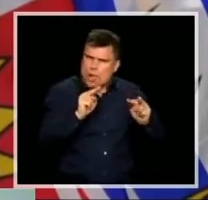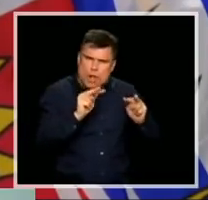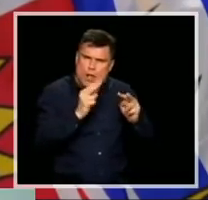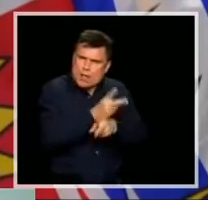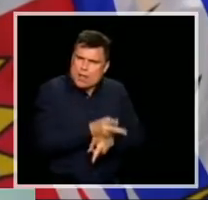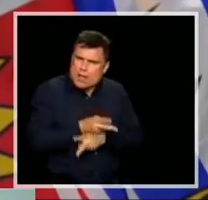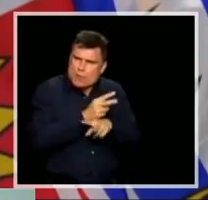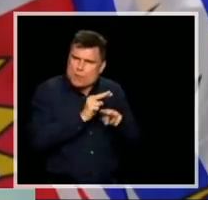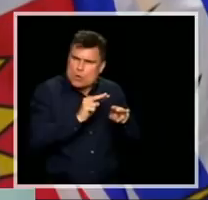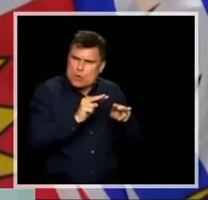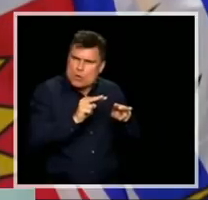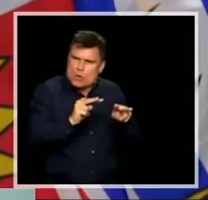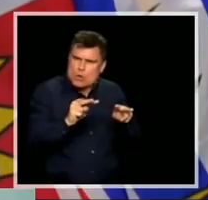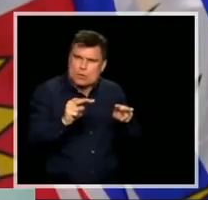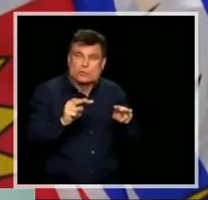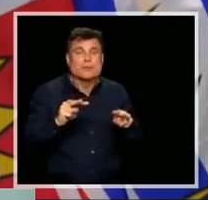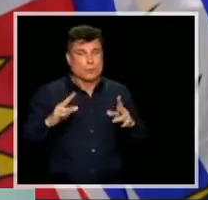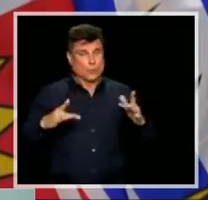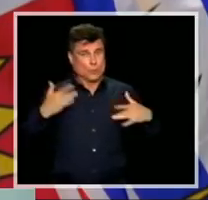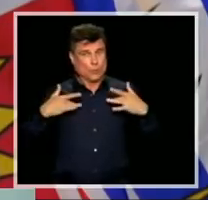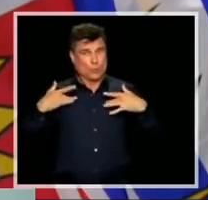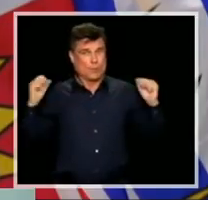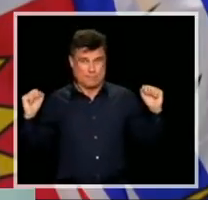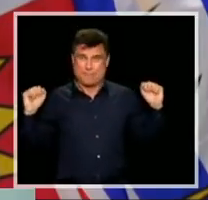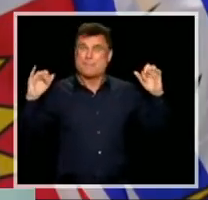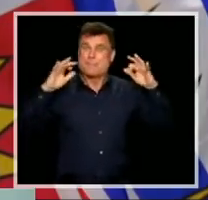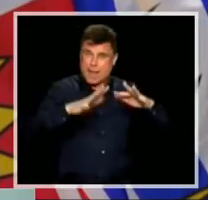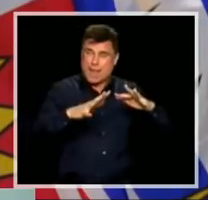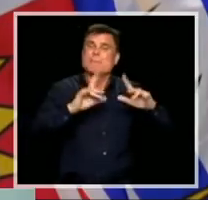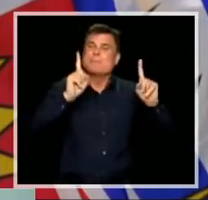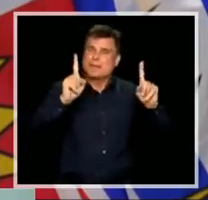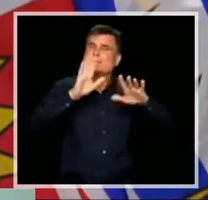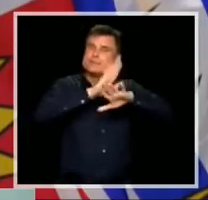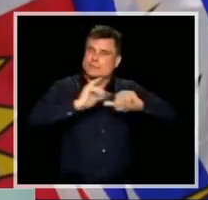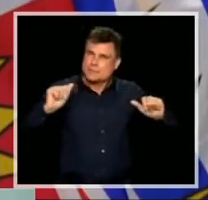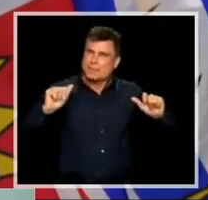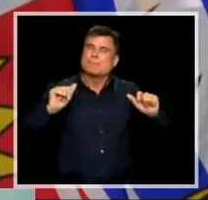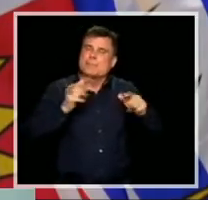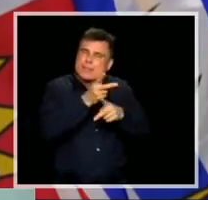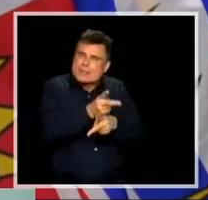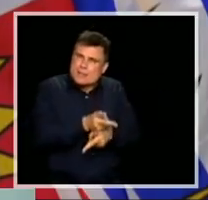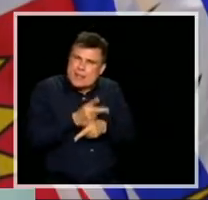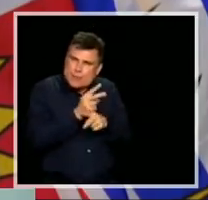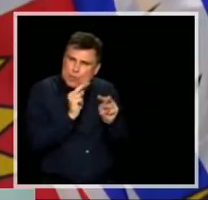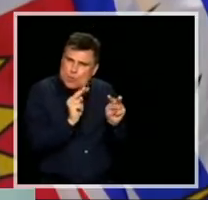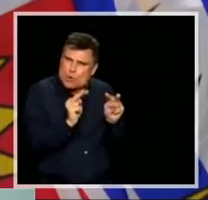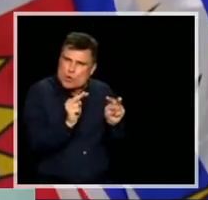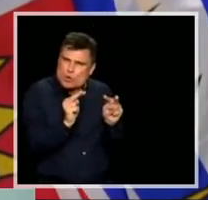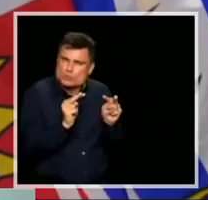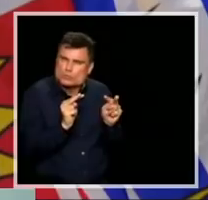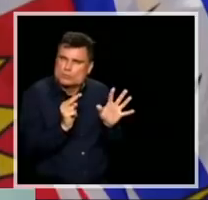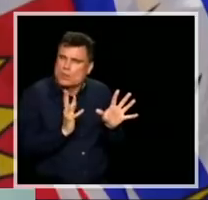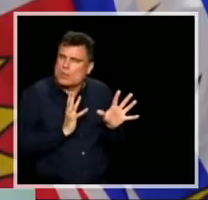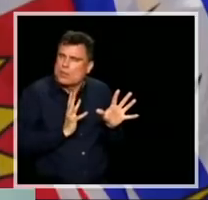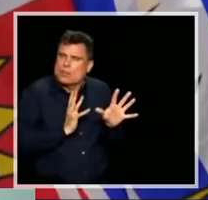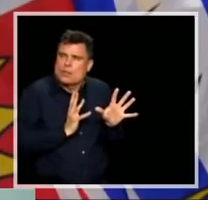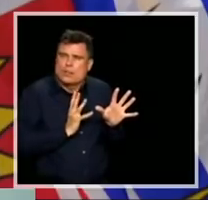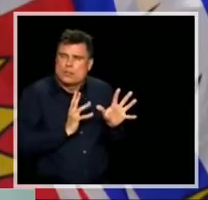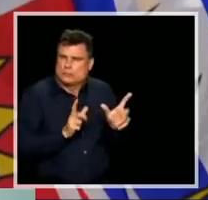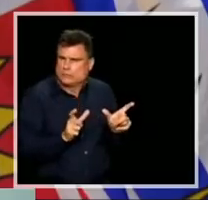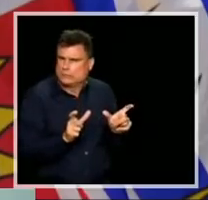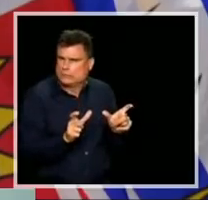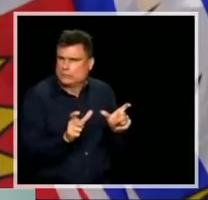of Washington State late in the week indicated that they're starting to see a significant number of their